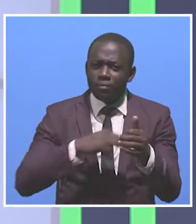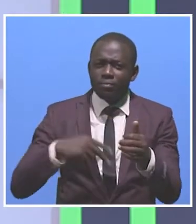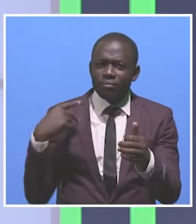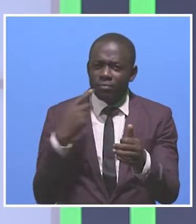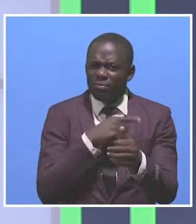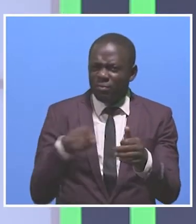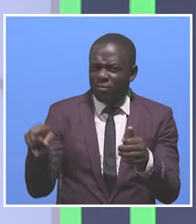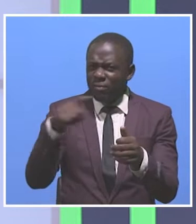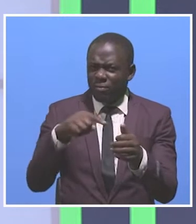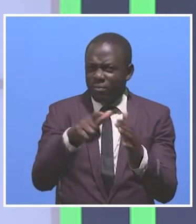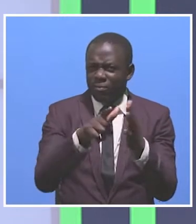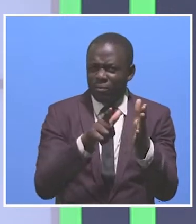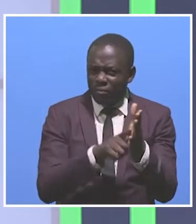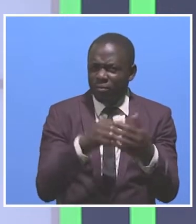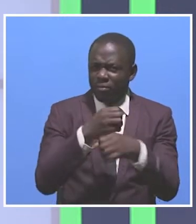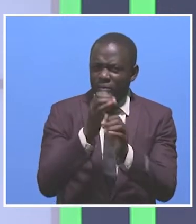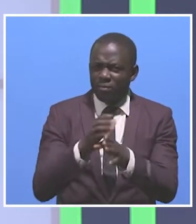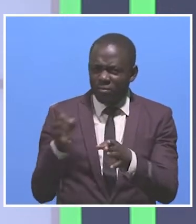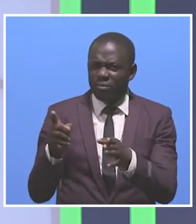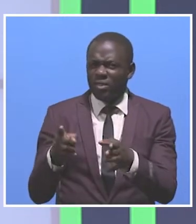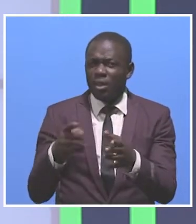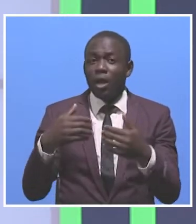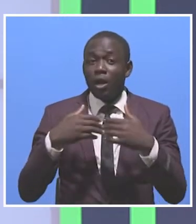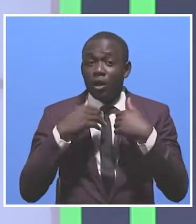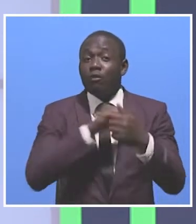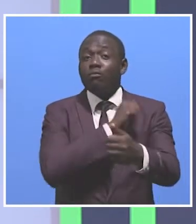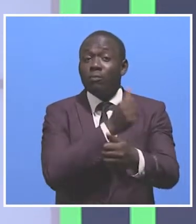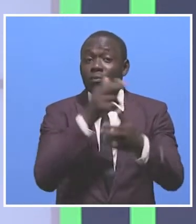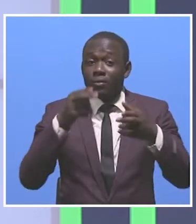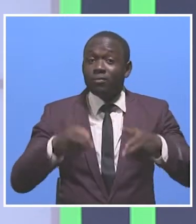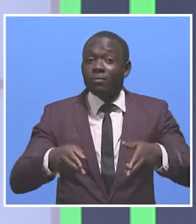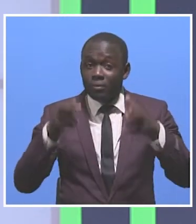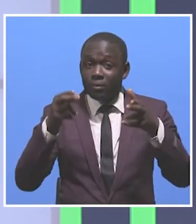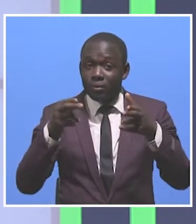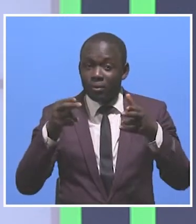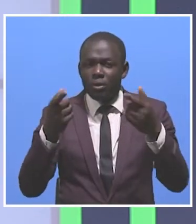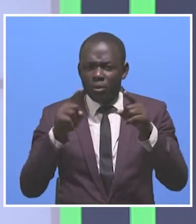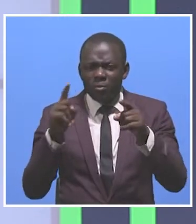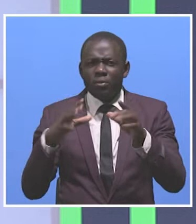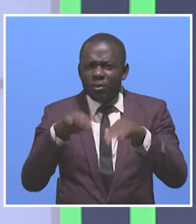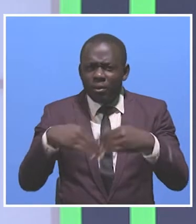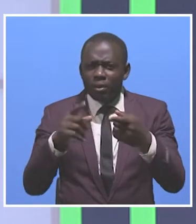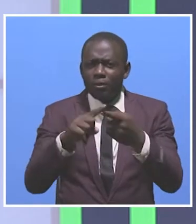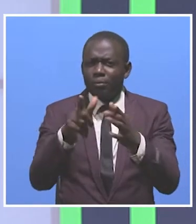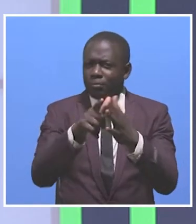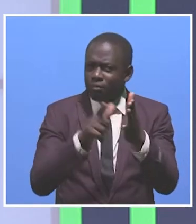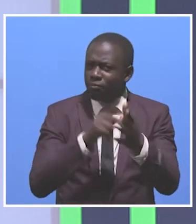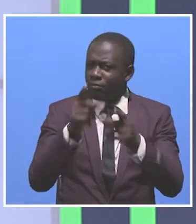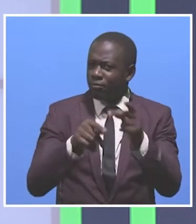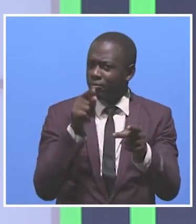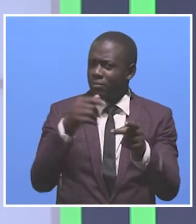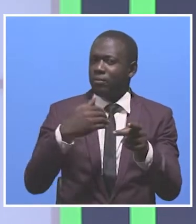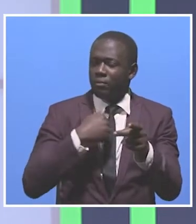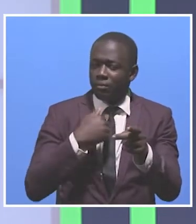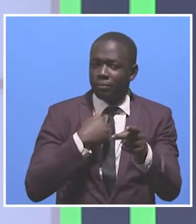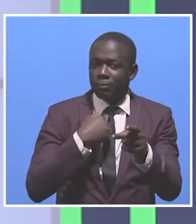the lawmakers, and they hold a lot of authority in terms of what they contribute to the lawmaking process. They hold